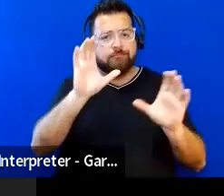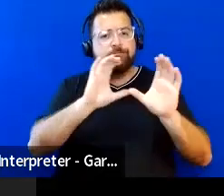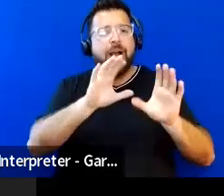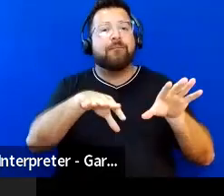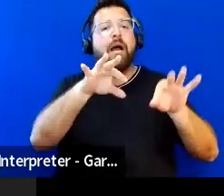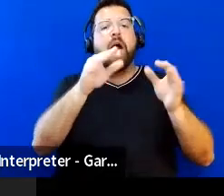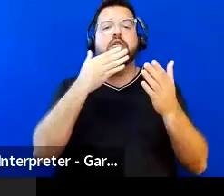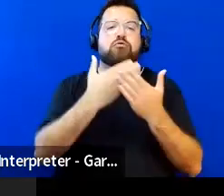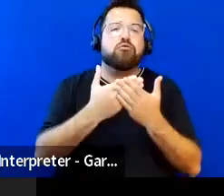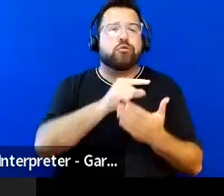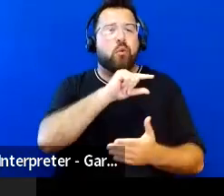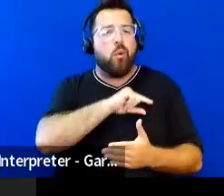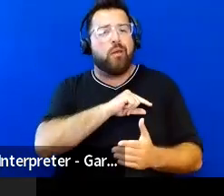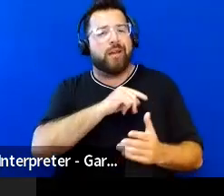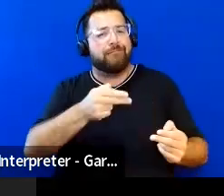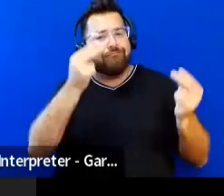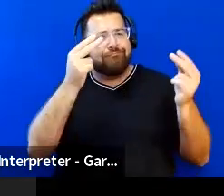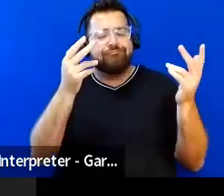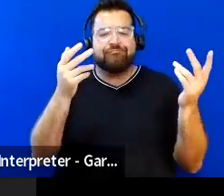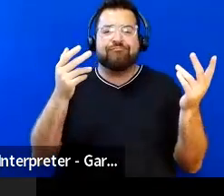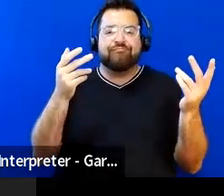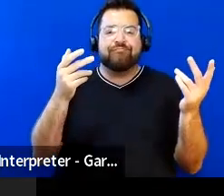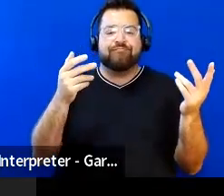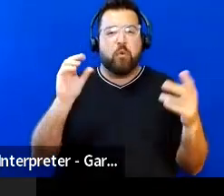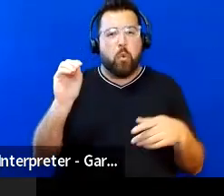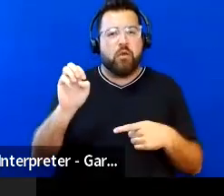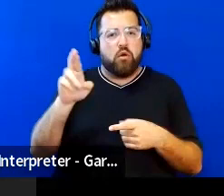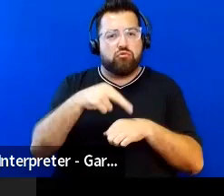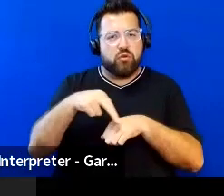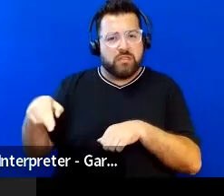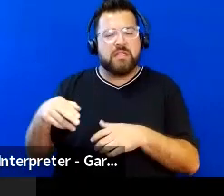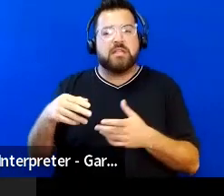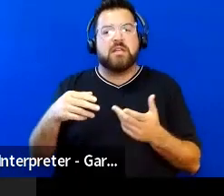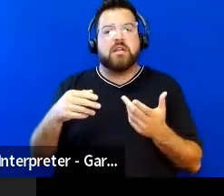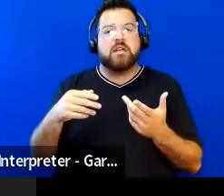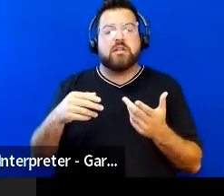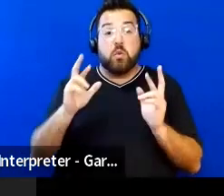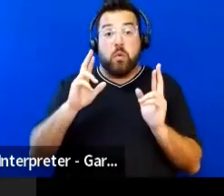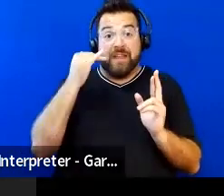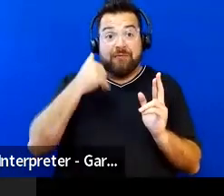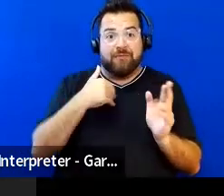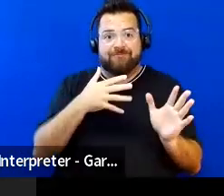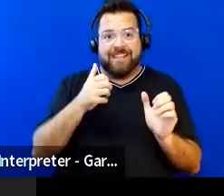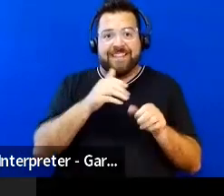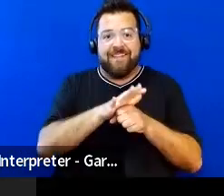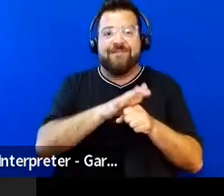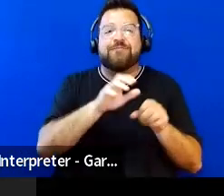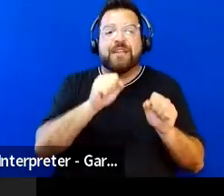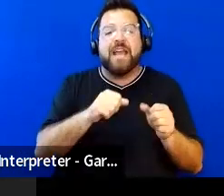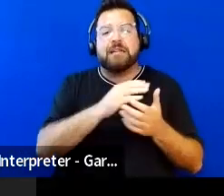classes, for your discipline. And then we should have just a few minutes, hopefully, if we can go fast enough, we'll have a few minutes for questions at the